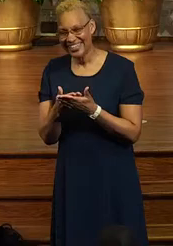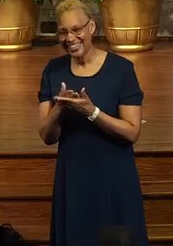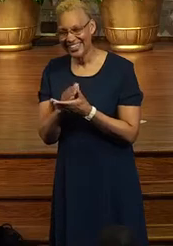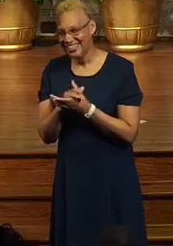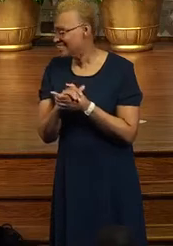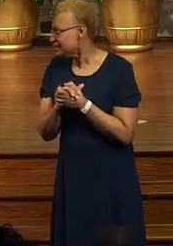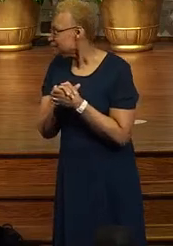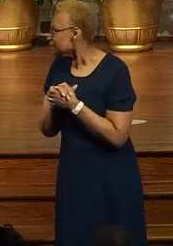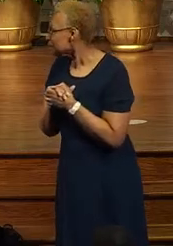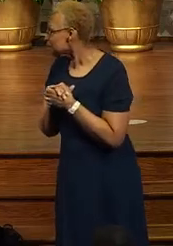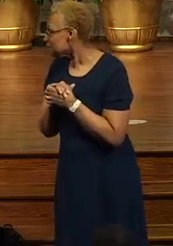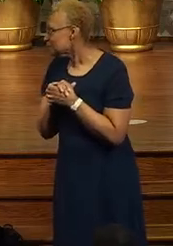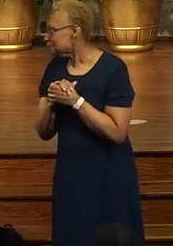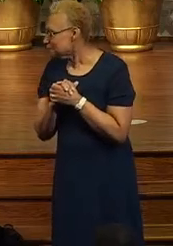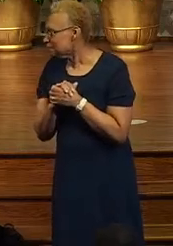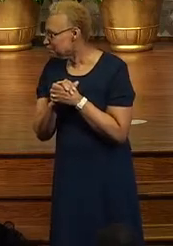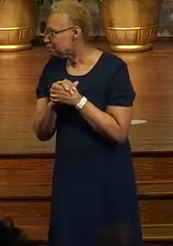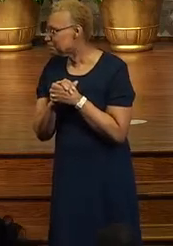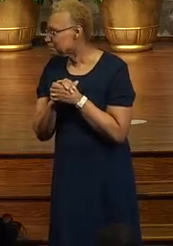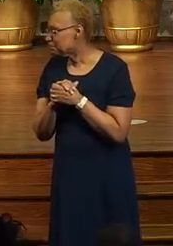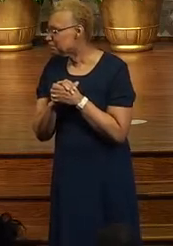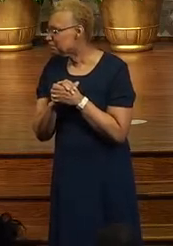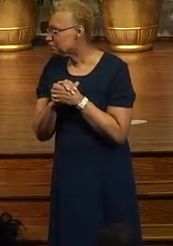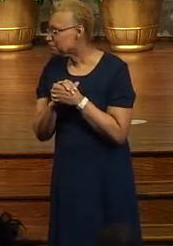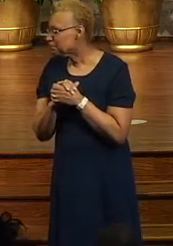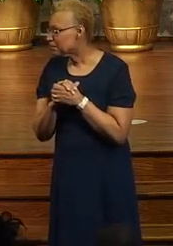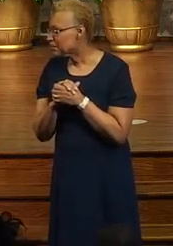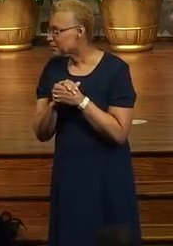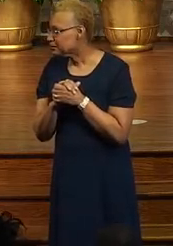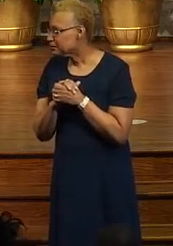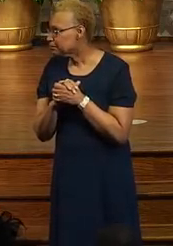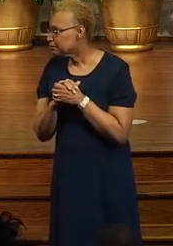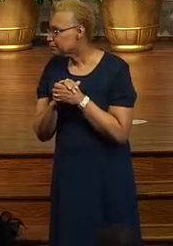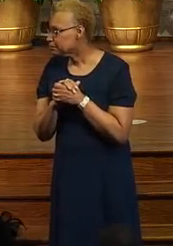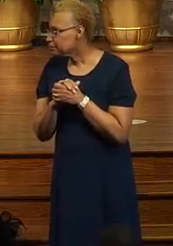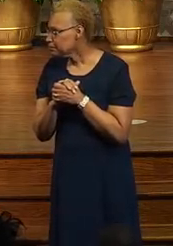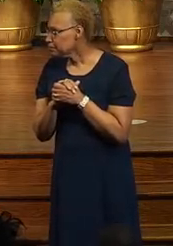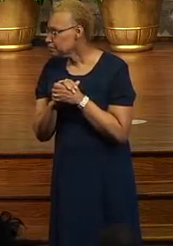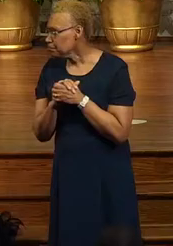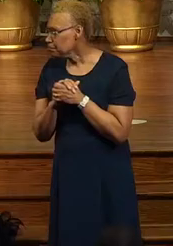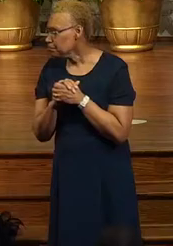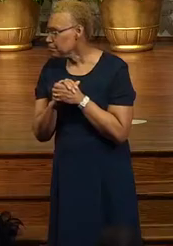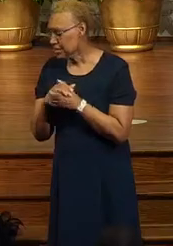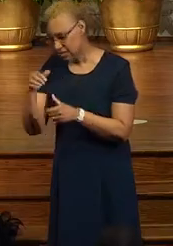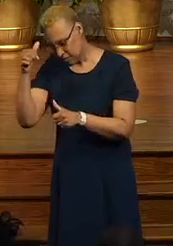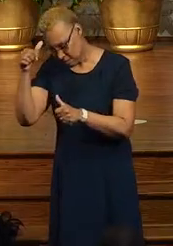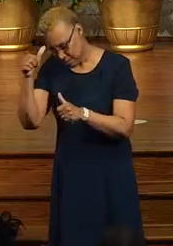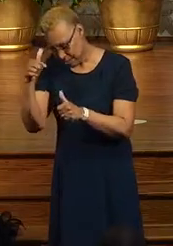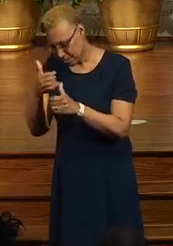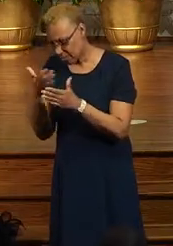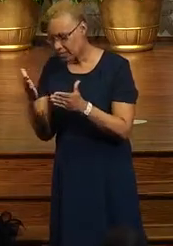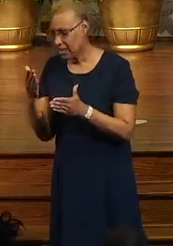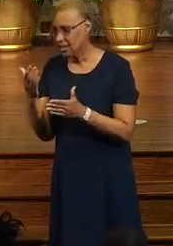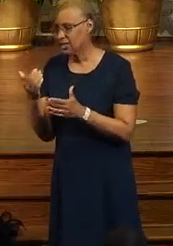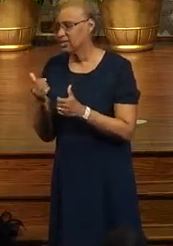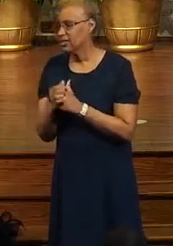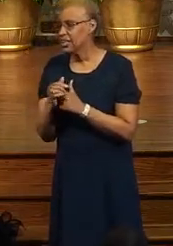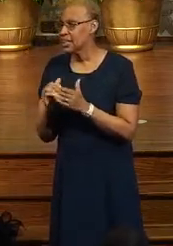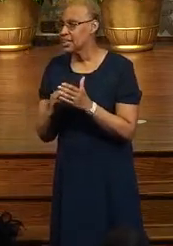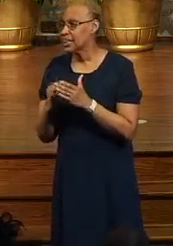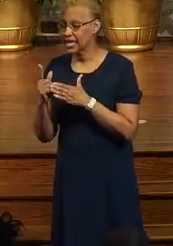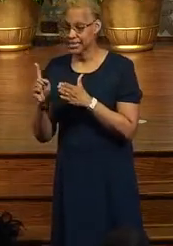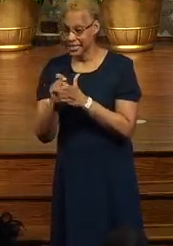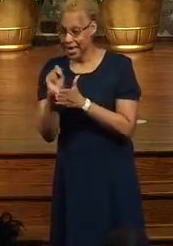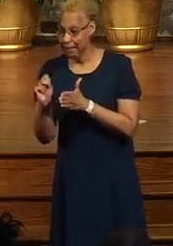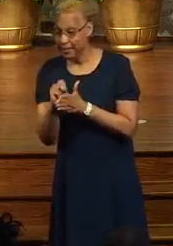Be seated. We're going to be dismissed in just a moment. But Pastor, let's remind everyone, next Sabbath is what? What's next